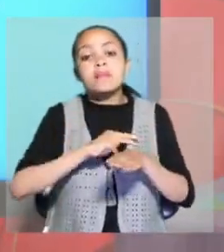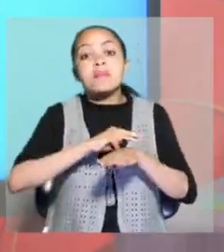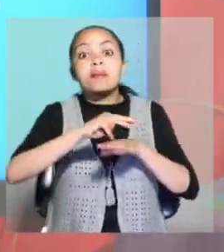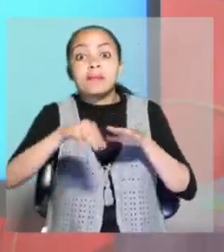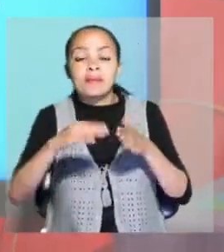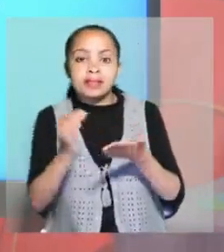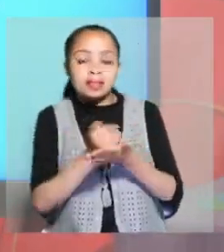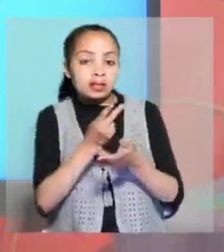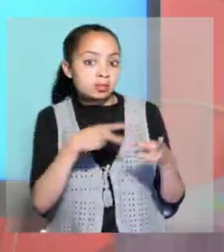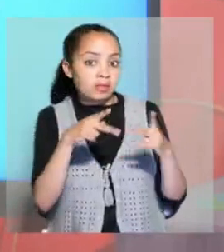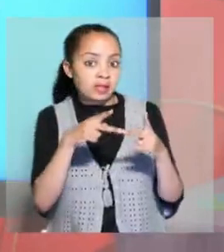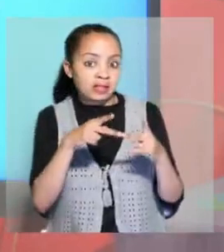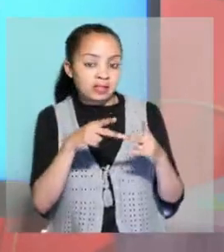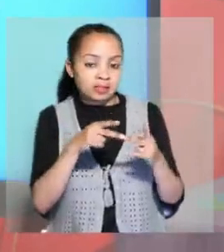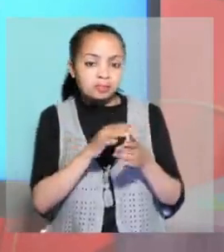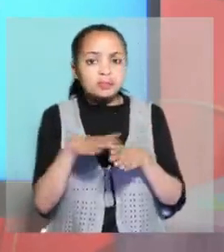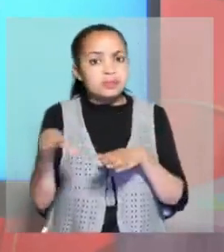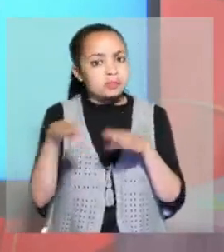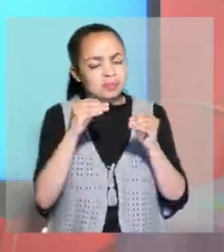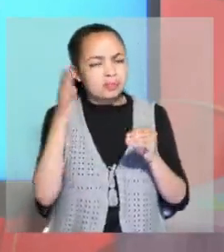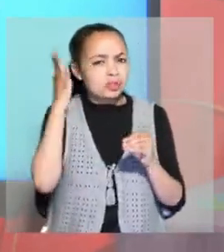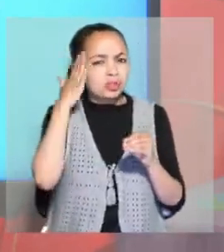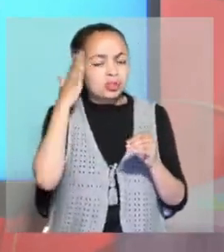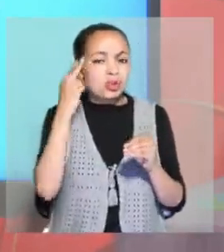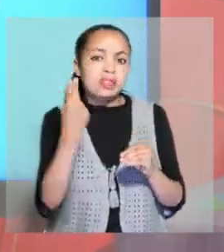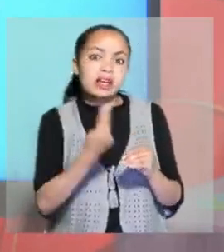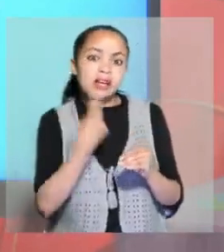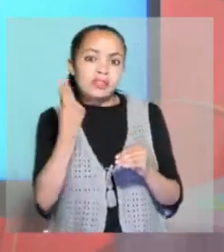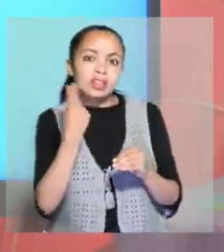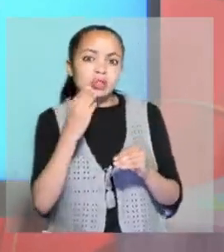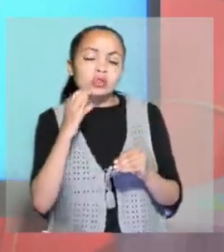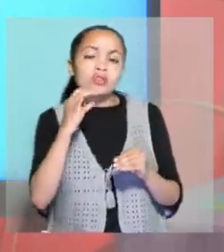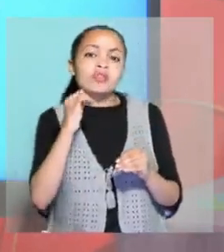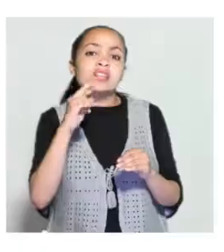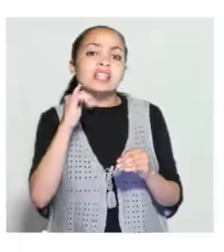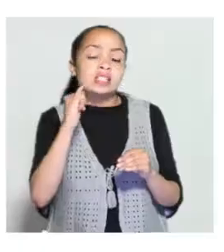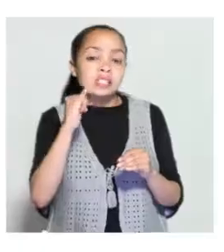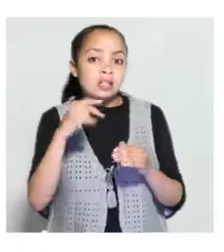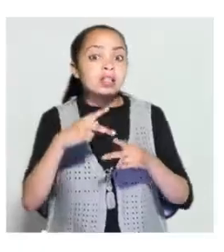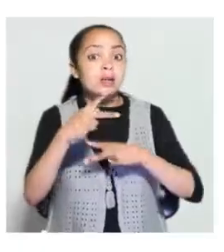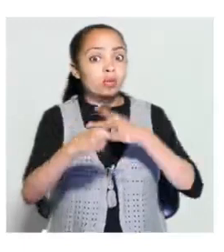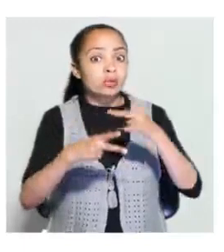of crystal. Student, do you know the advantage of crystal during the process?